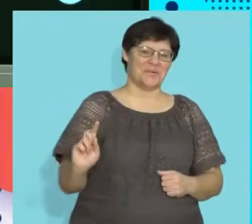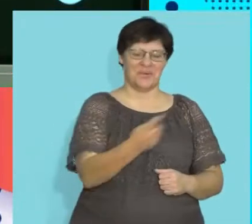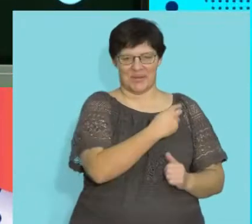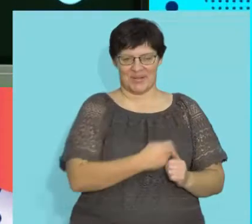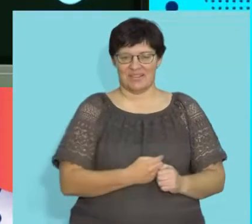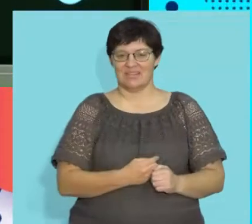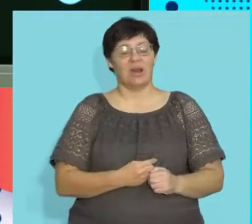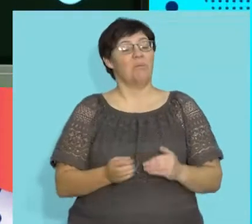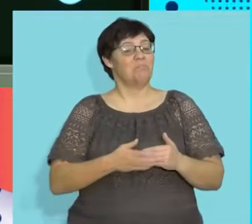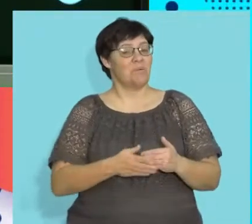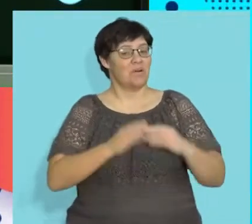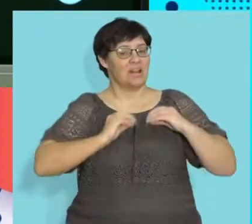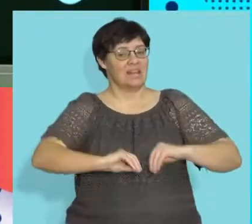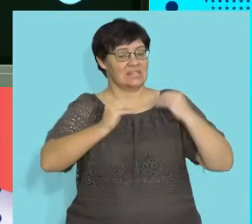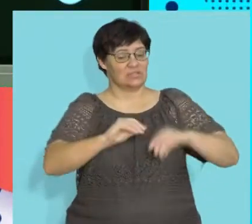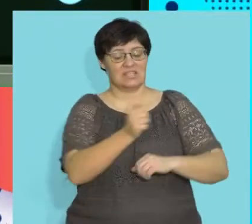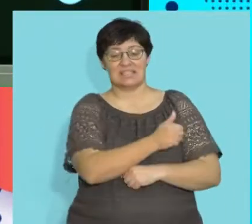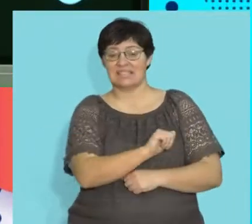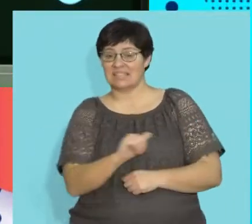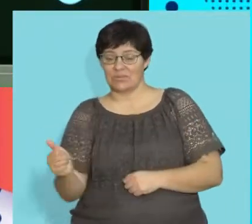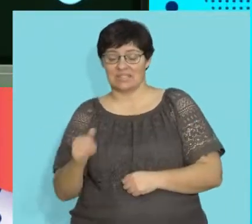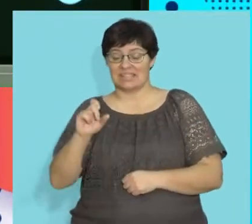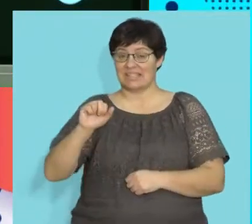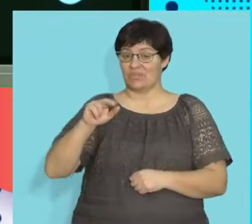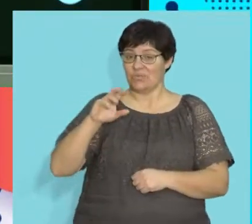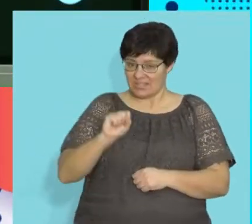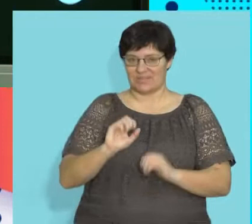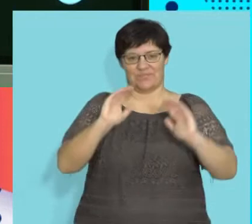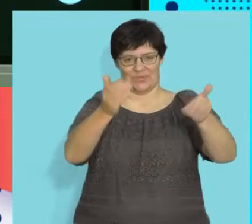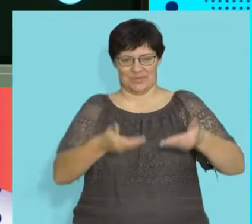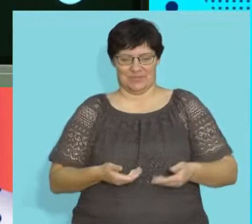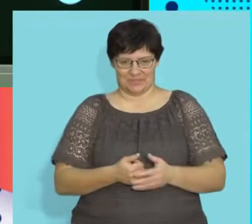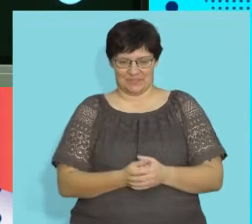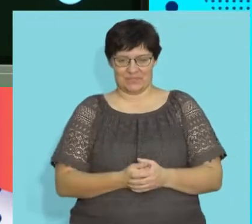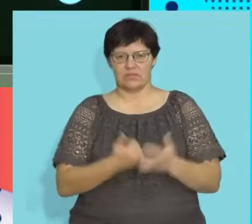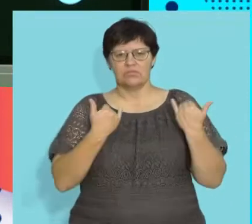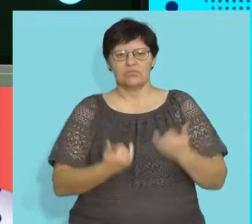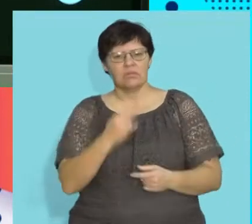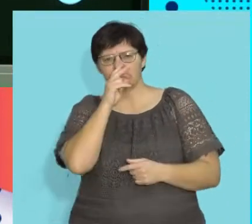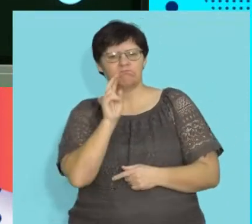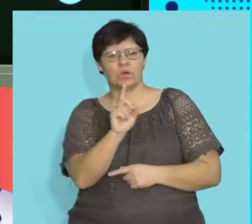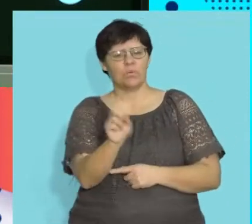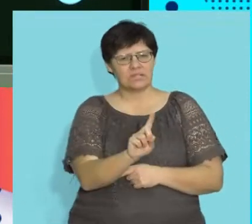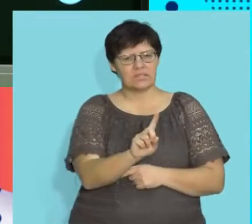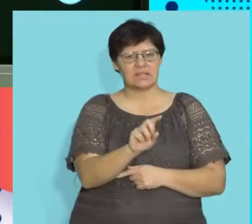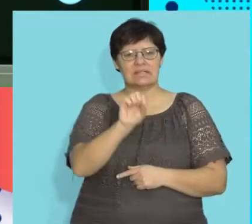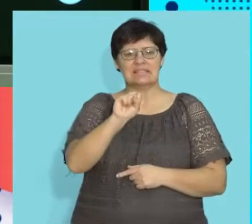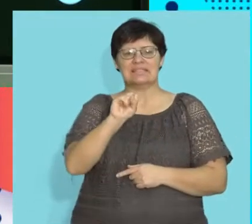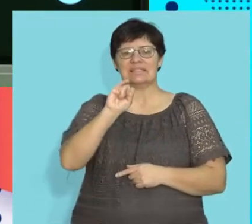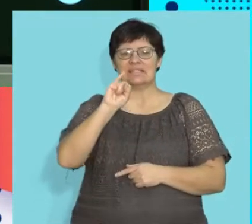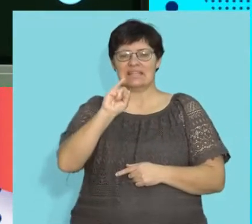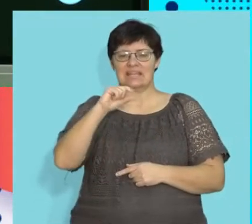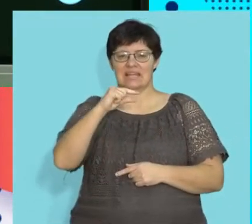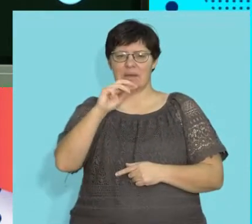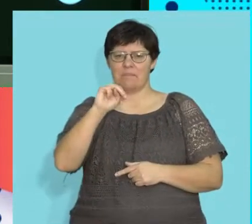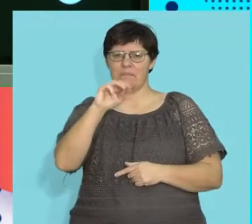Hello everyone, welcome back to another lesson on sequences and series. Today we are going to be looking at